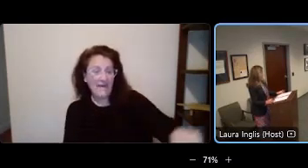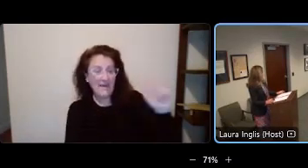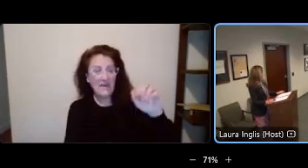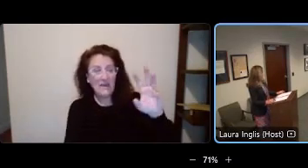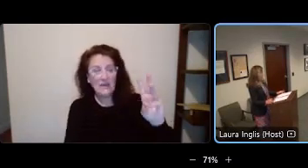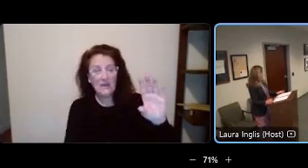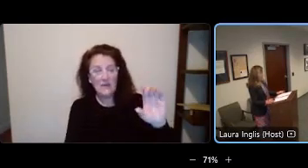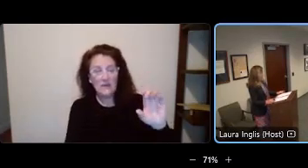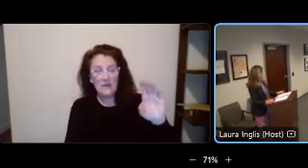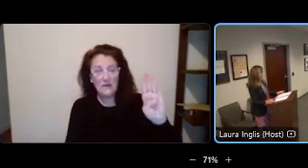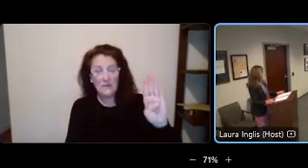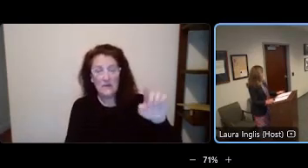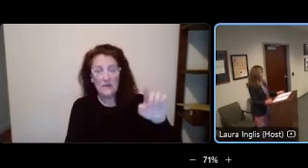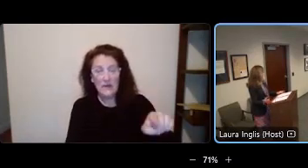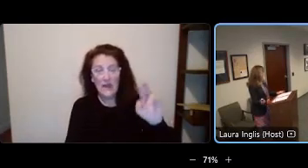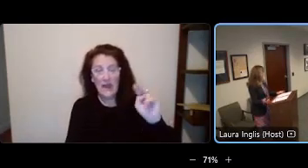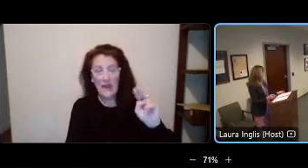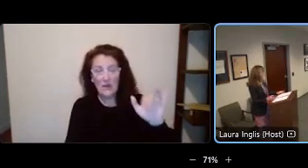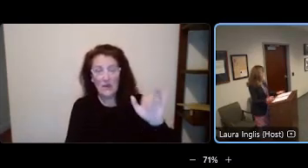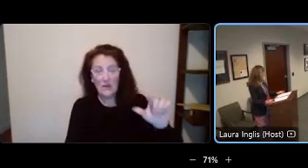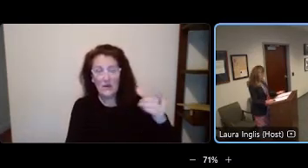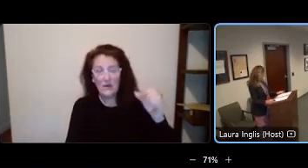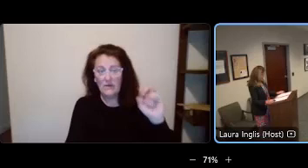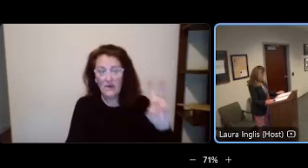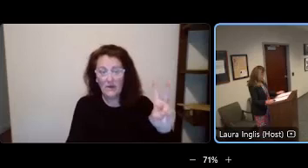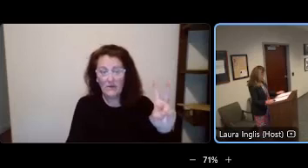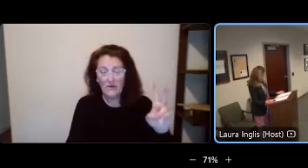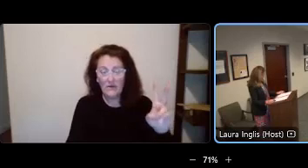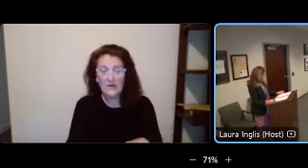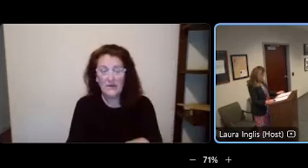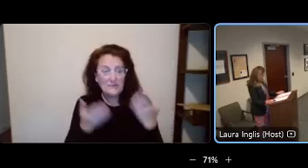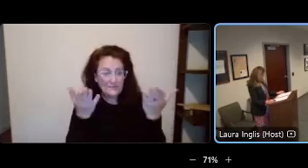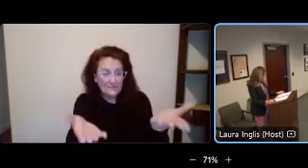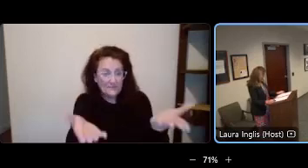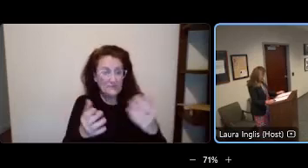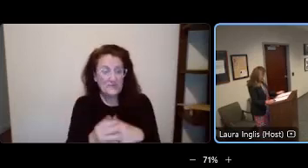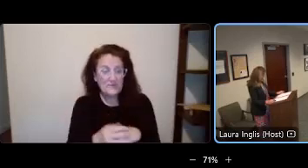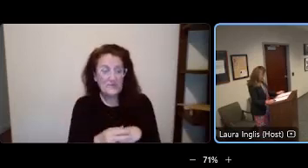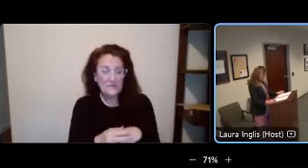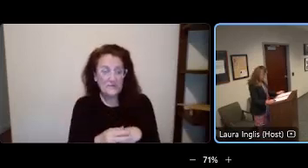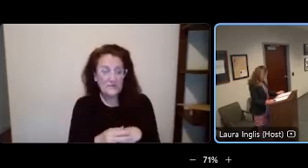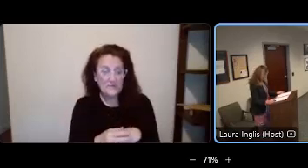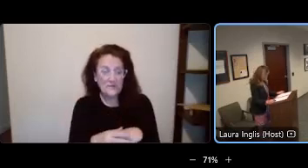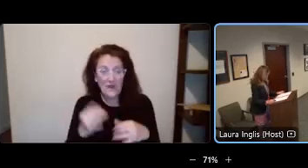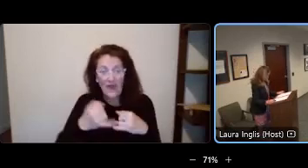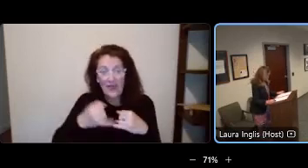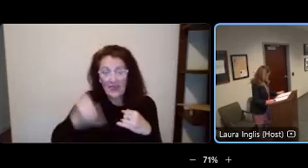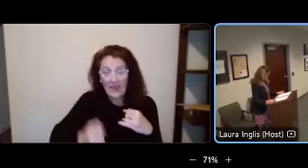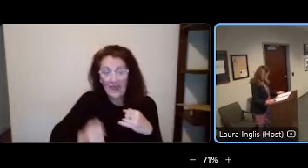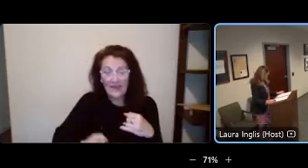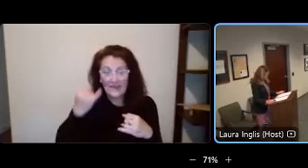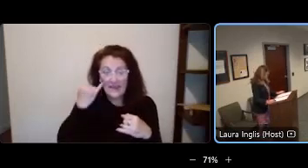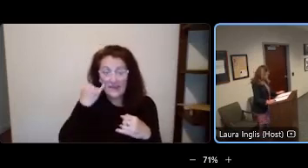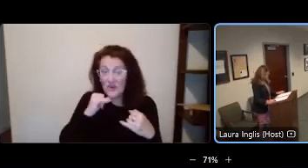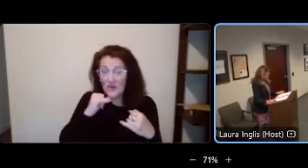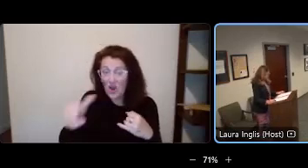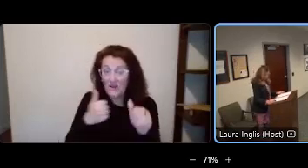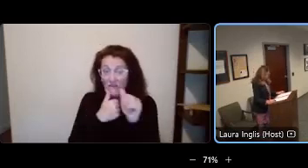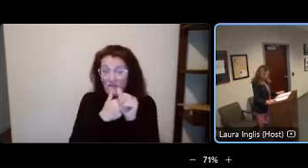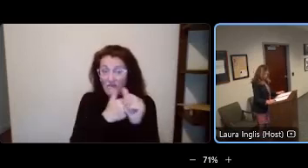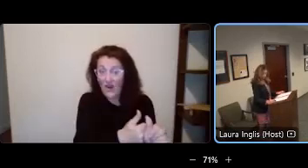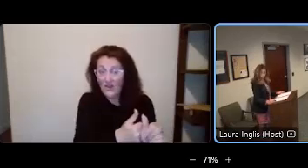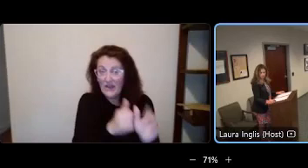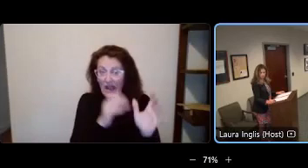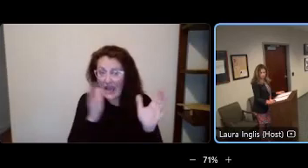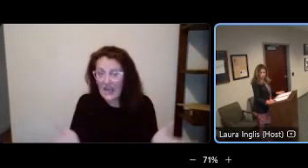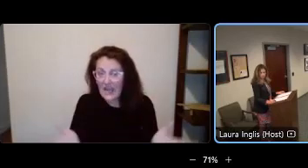publicinfo@wcb.ny.gov. So if you ever receive a press inquiry, direct them our way. And lastly, if you're not already doing so, I highly encourage